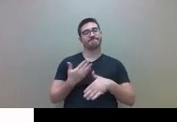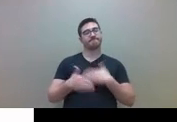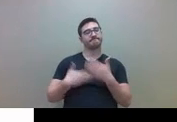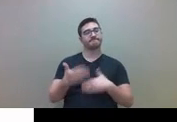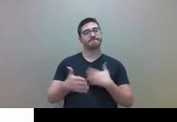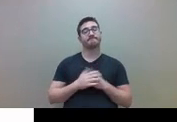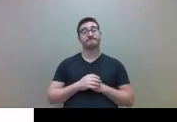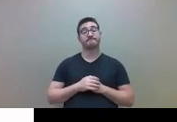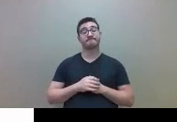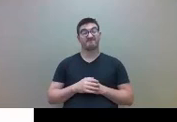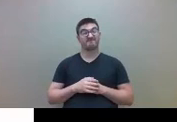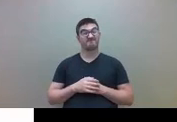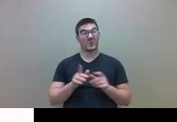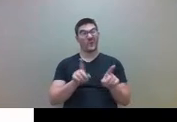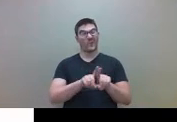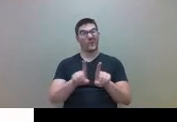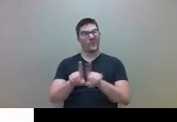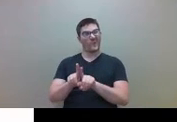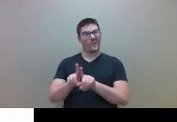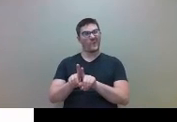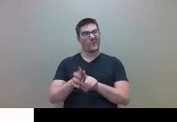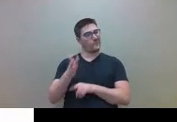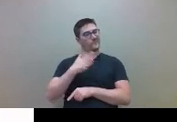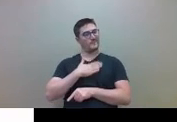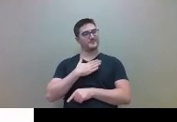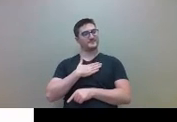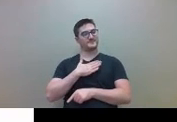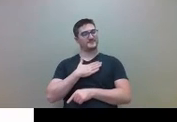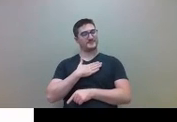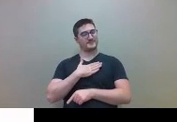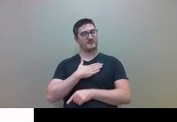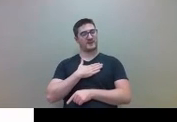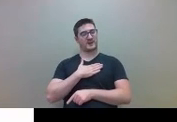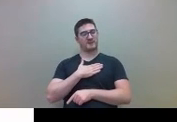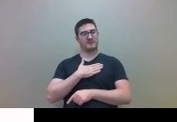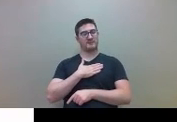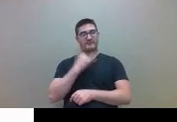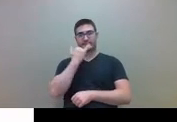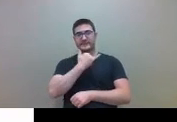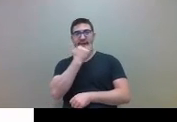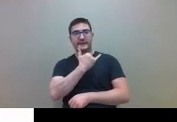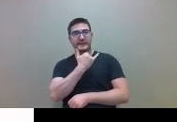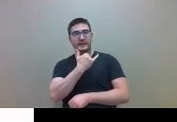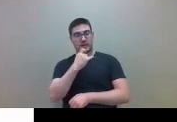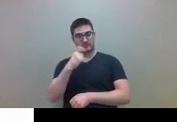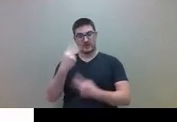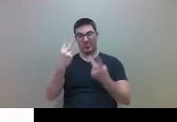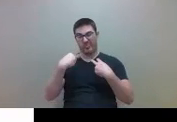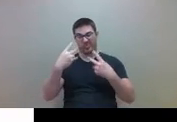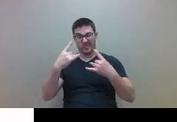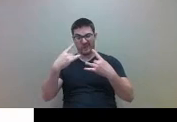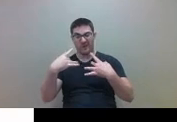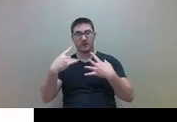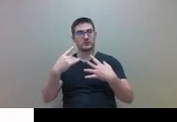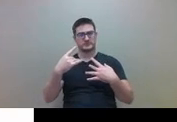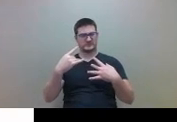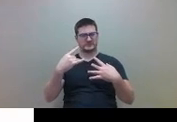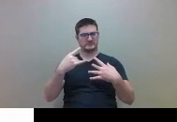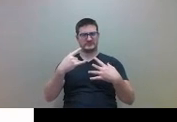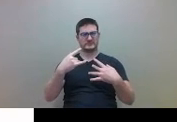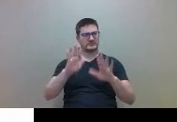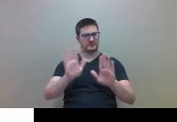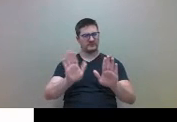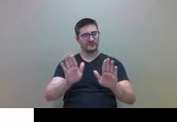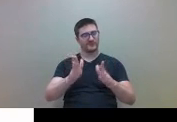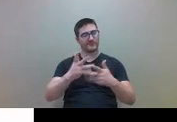And also, you know, be gentle with yourself too. If you make mistakes, of course, or if you're not being the best caregiver